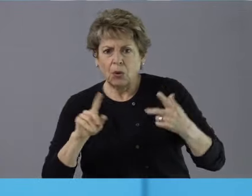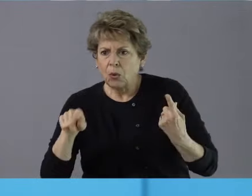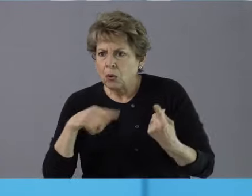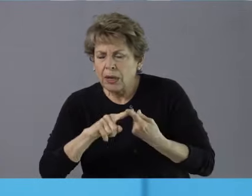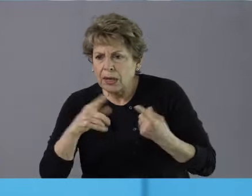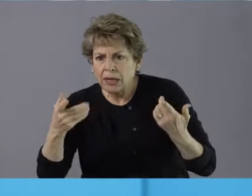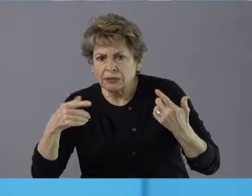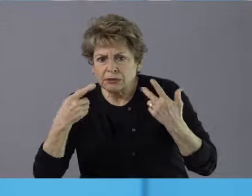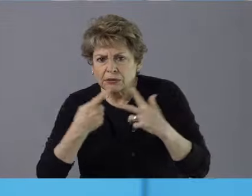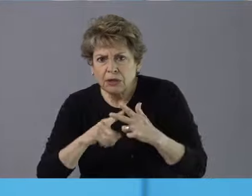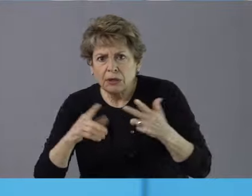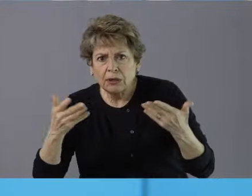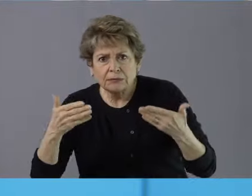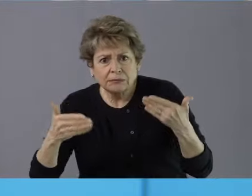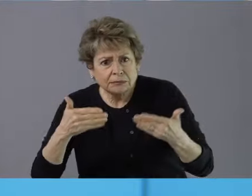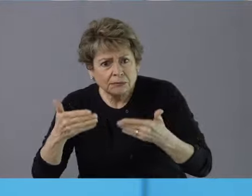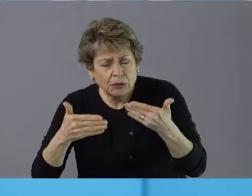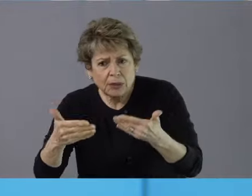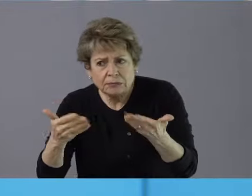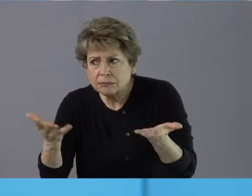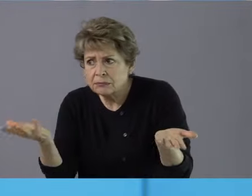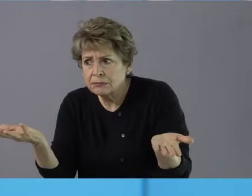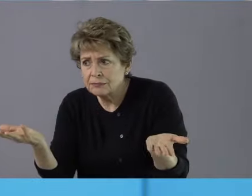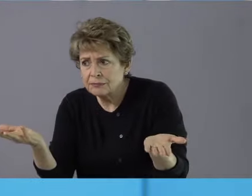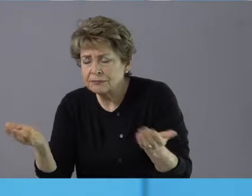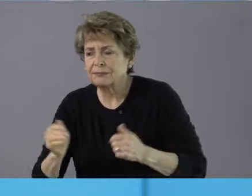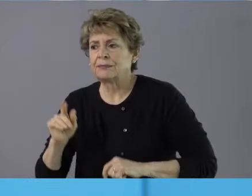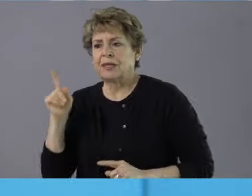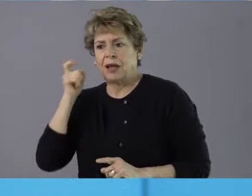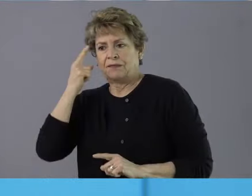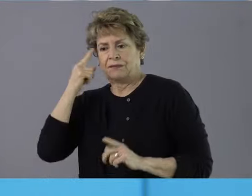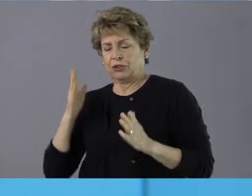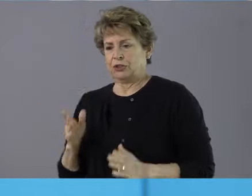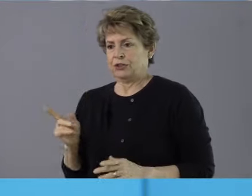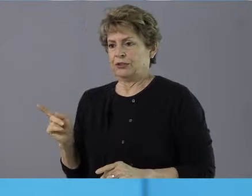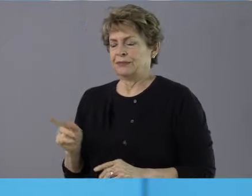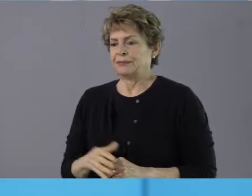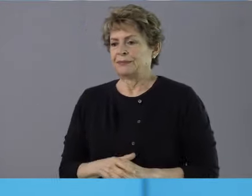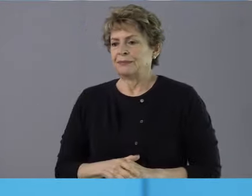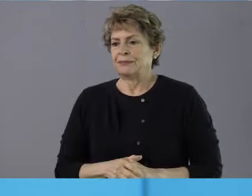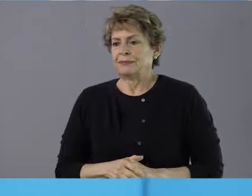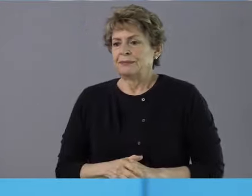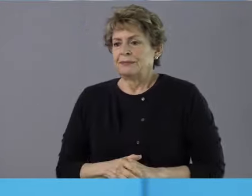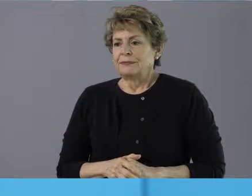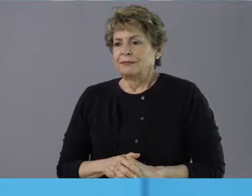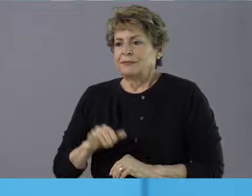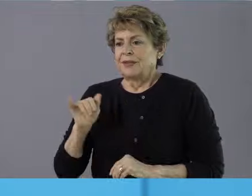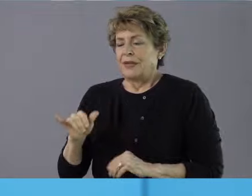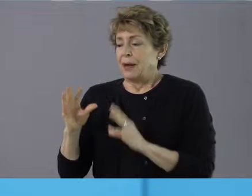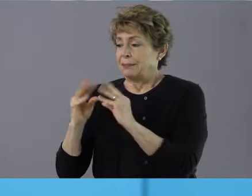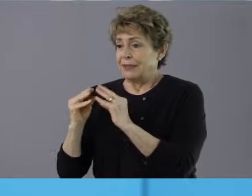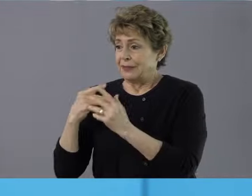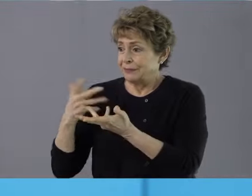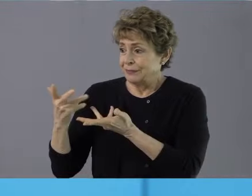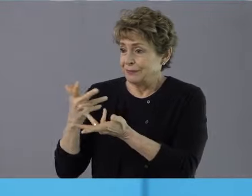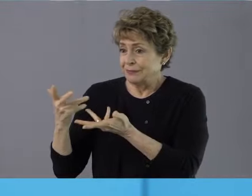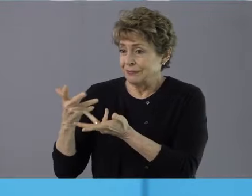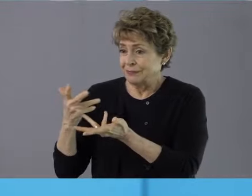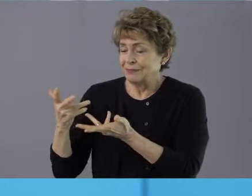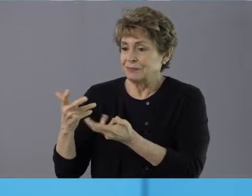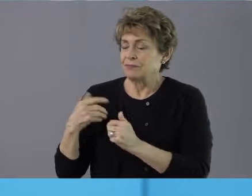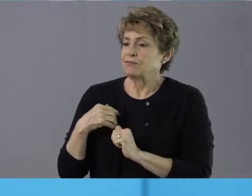visit and subsequent conversations that I've had with leaders in the community have allowed us to focus on a number of things.